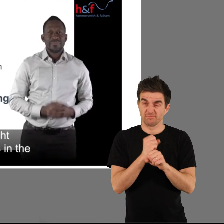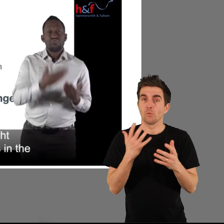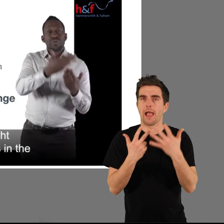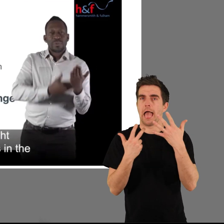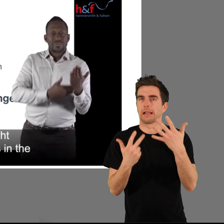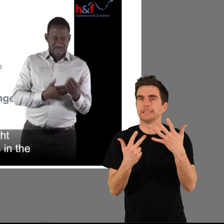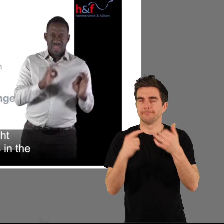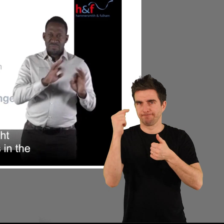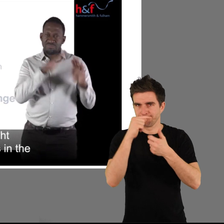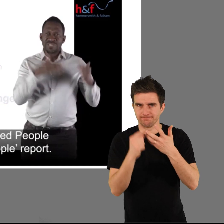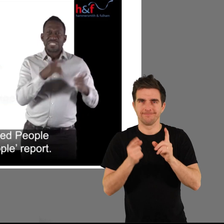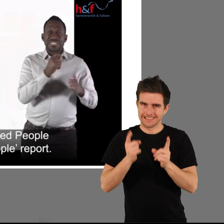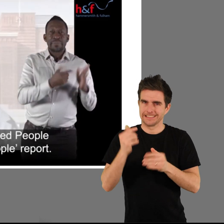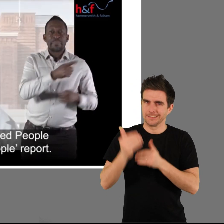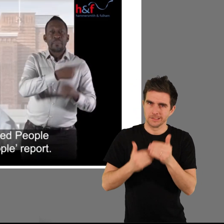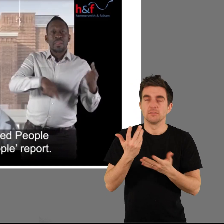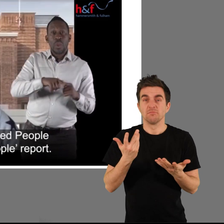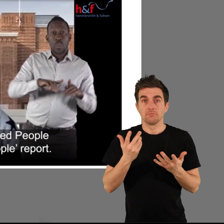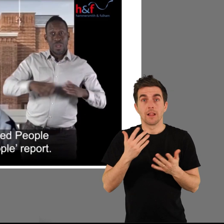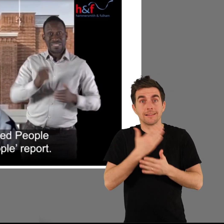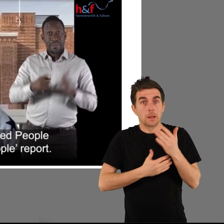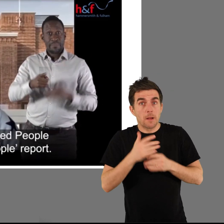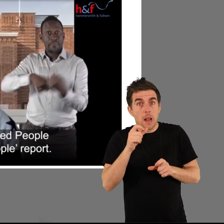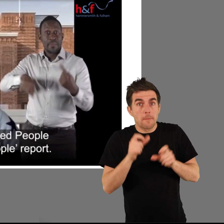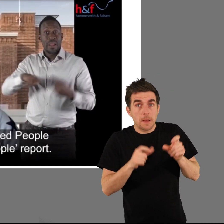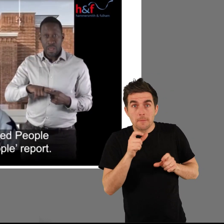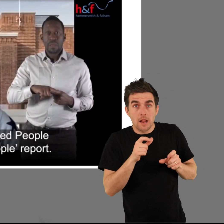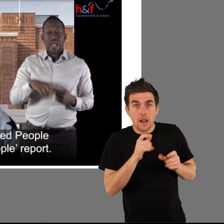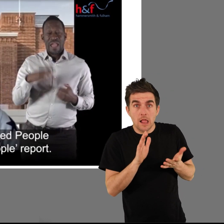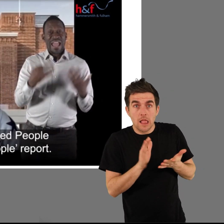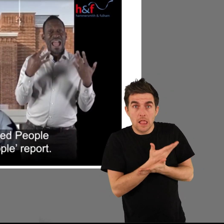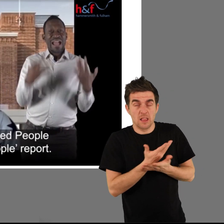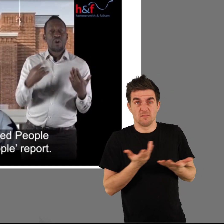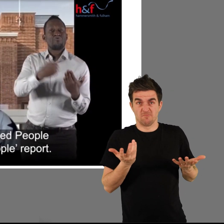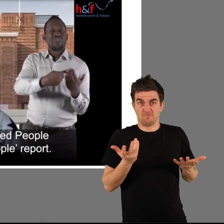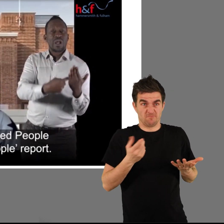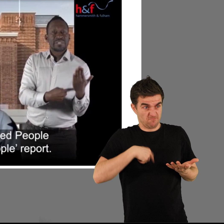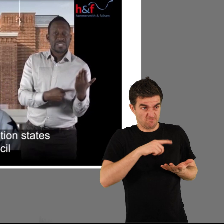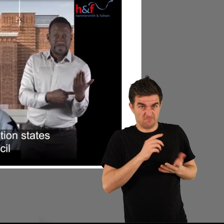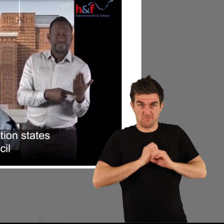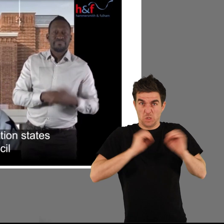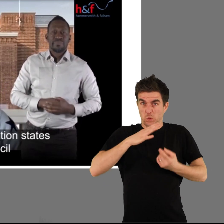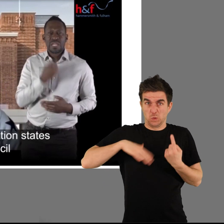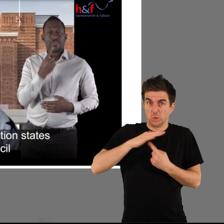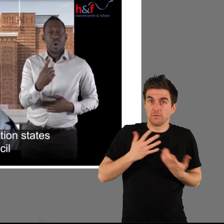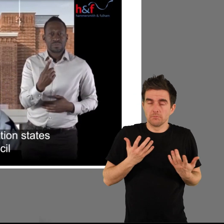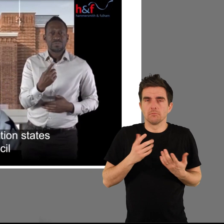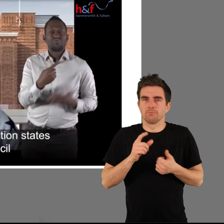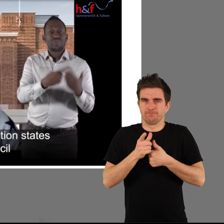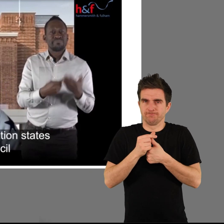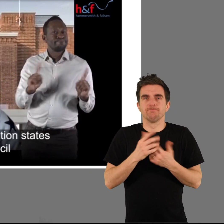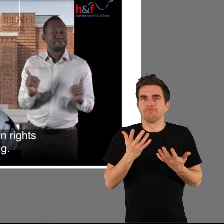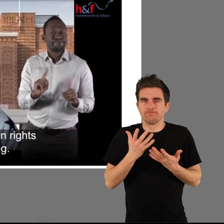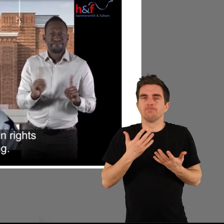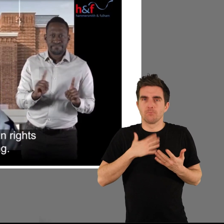There are 8 recommendations in the Nothing About Disabled People Without Disabled People report. The first recommendation states